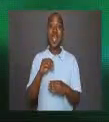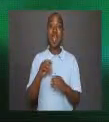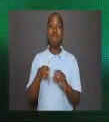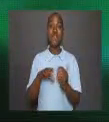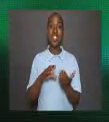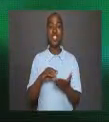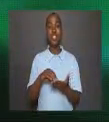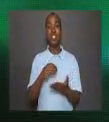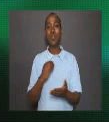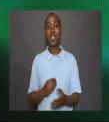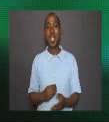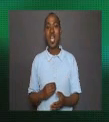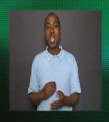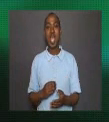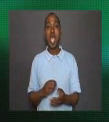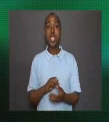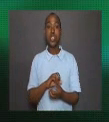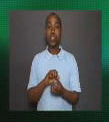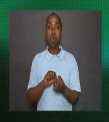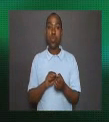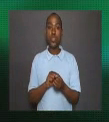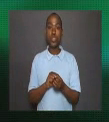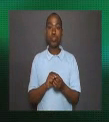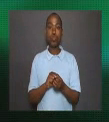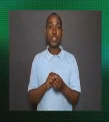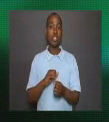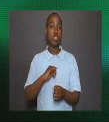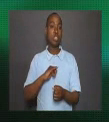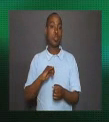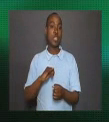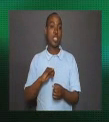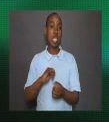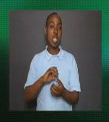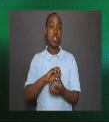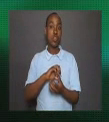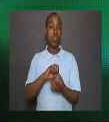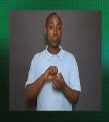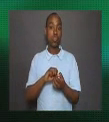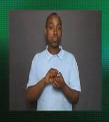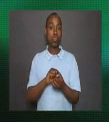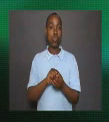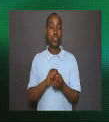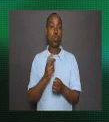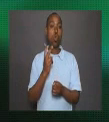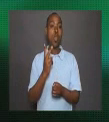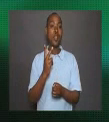A solution is a homogeneous mixture of two or more